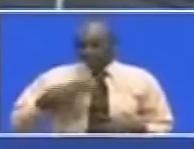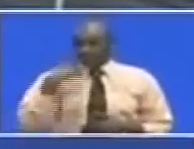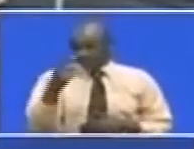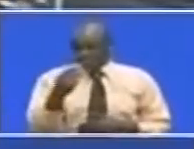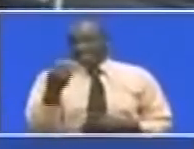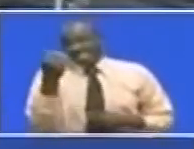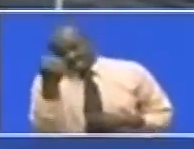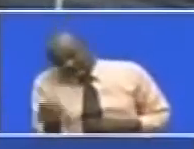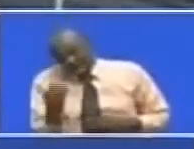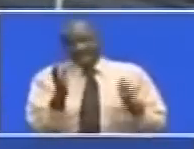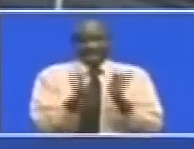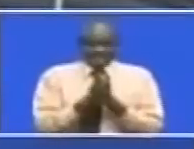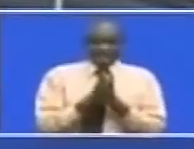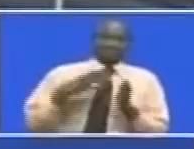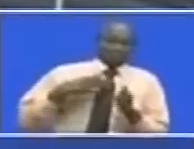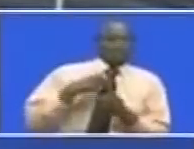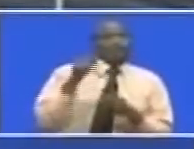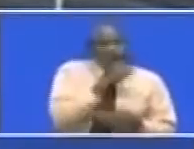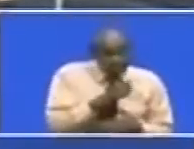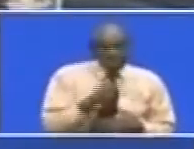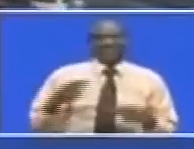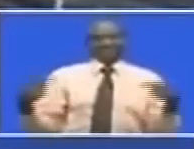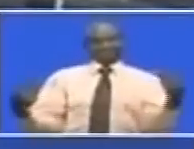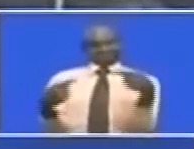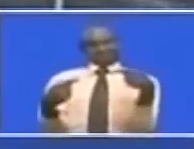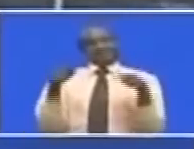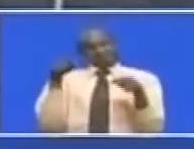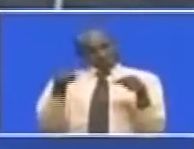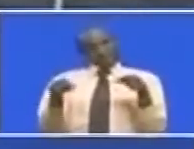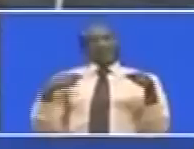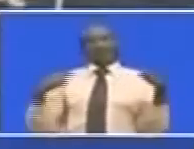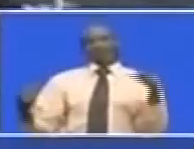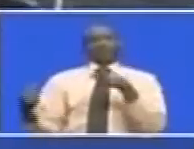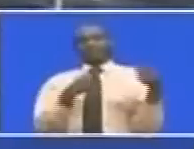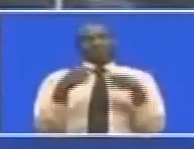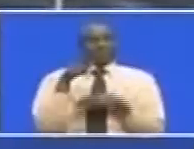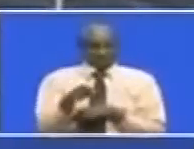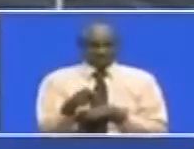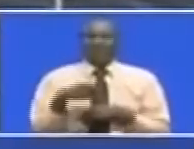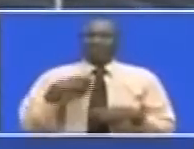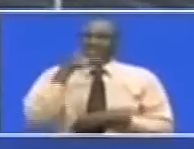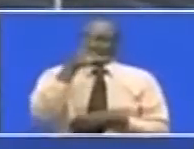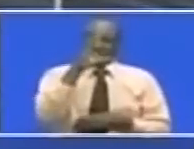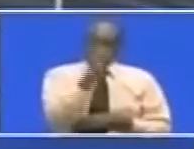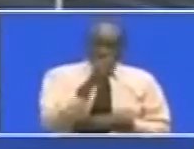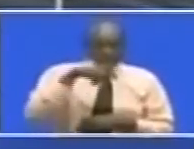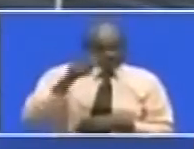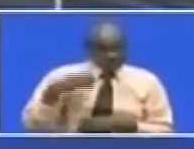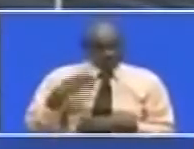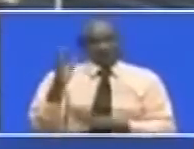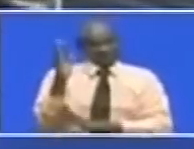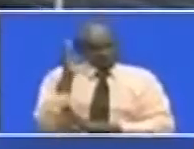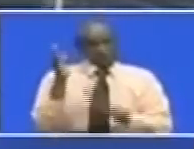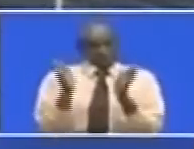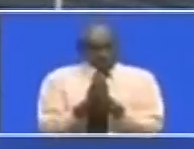younger, change-oriented Tanzanians and the older, more skeptical citizens. For the ruling party, they have the security and